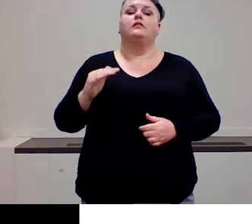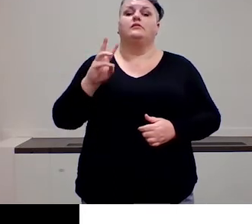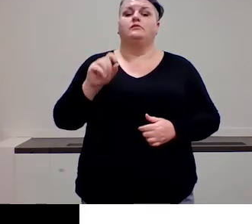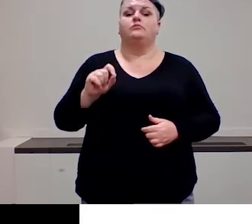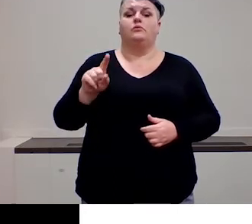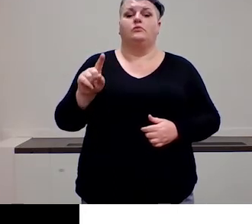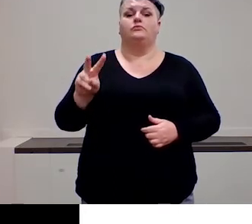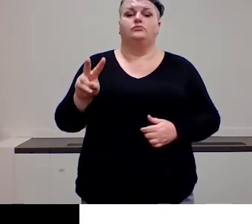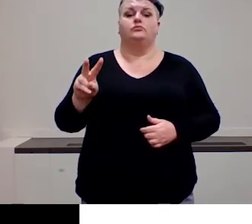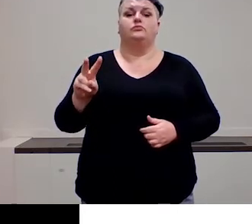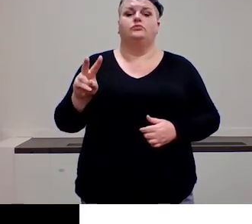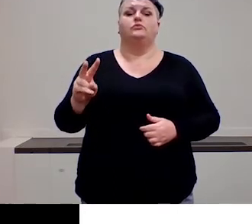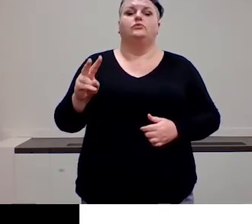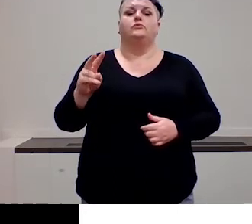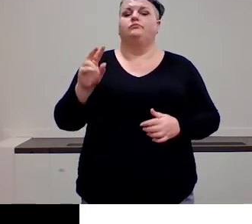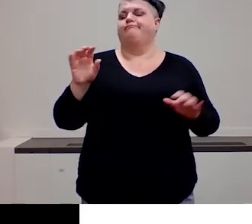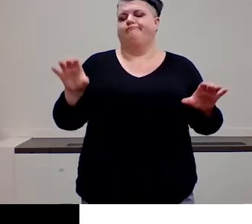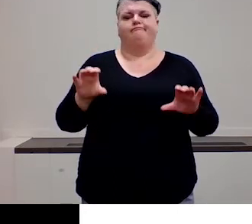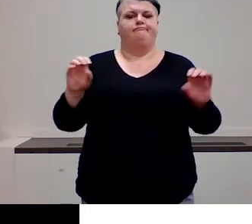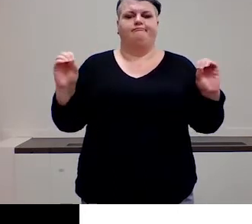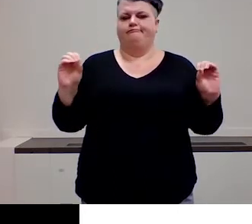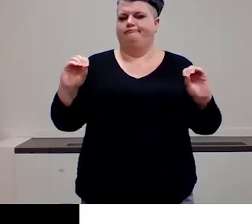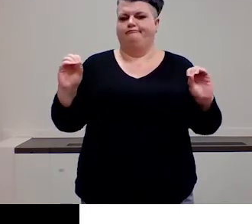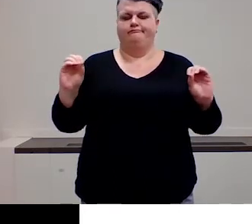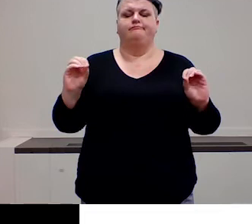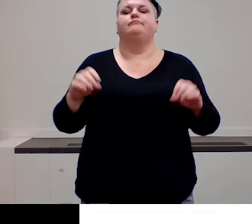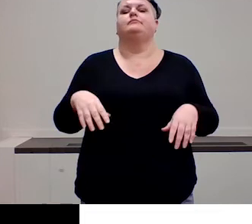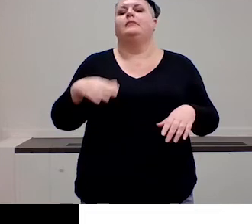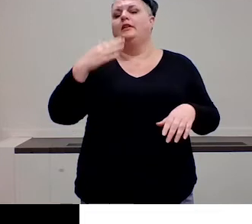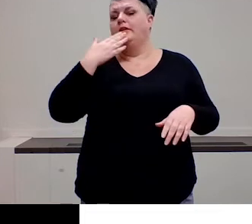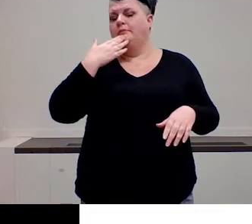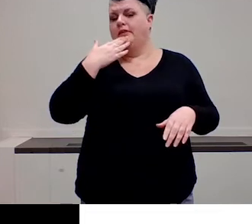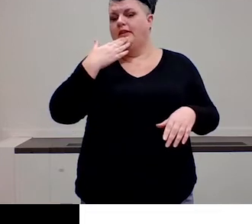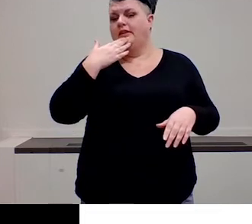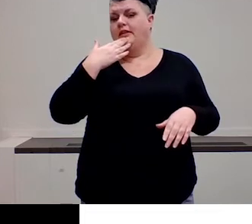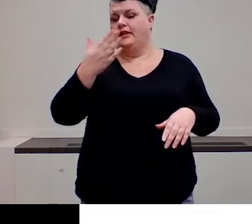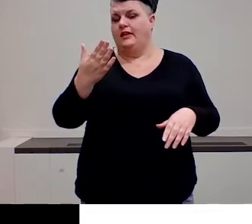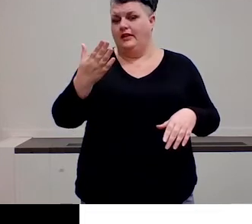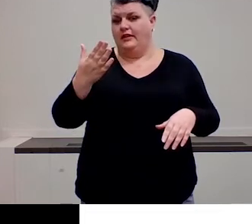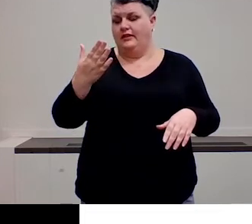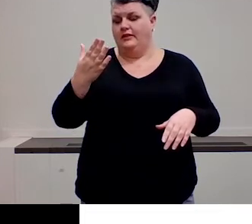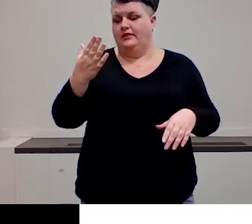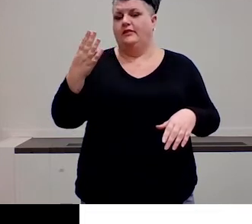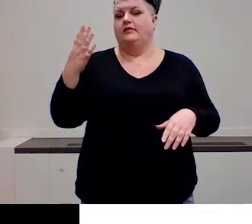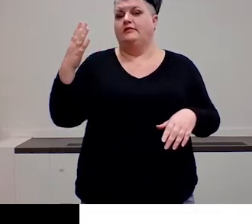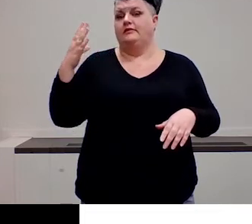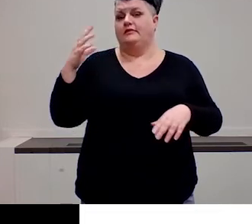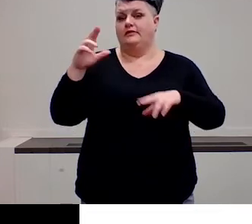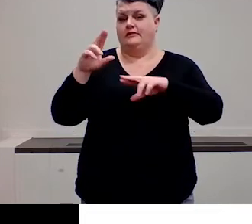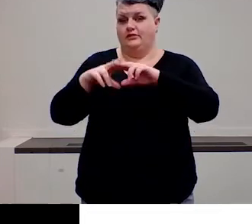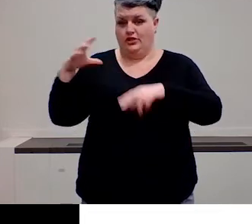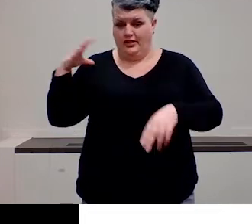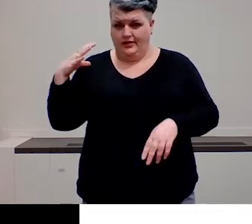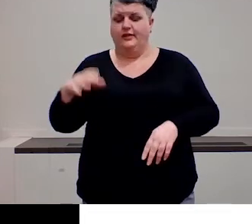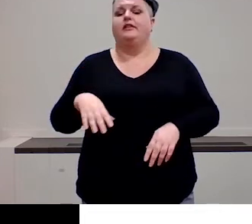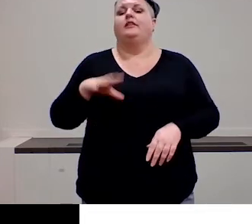Process Committee. There's no action items this month. And again, I want to thank our chairs, Stephanie